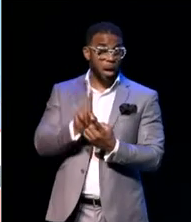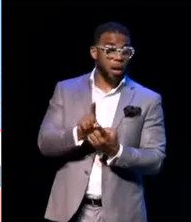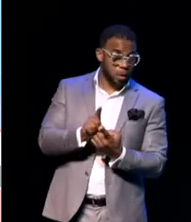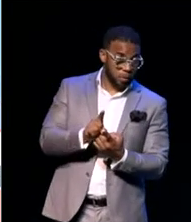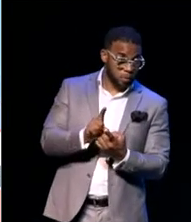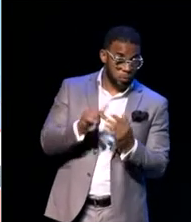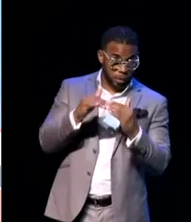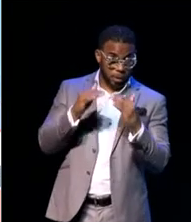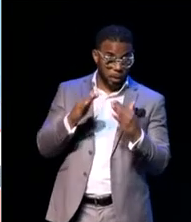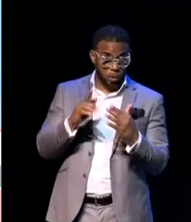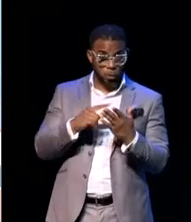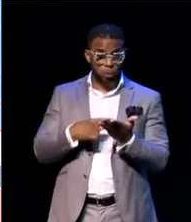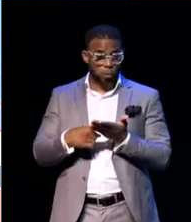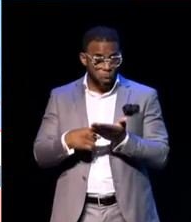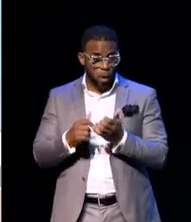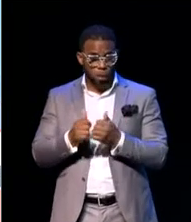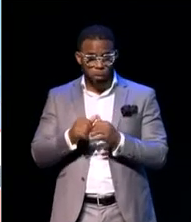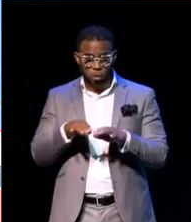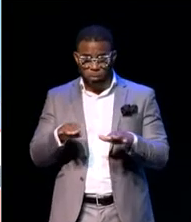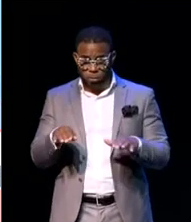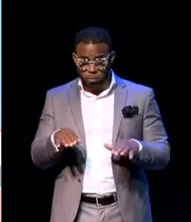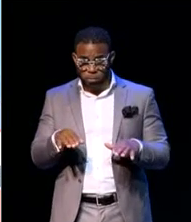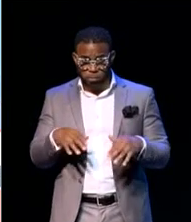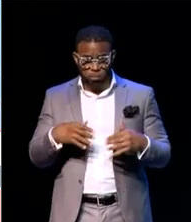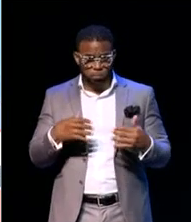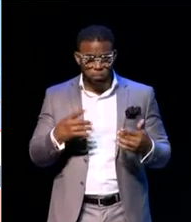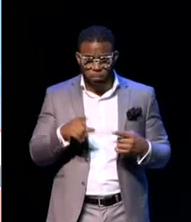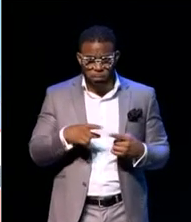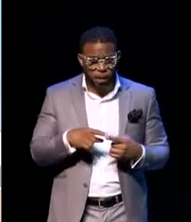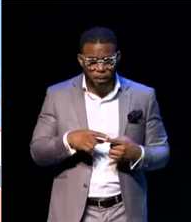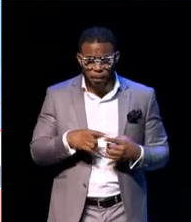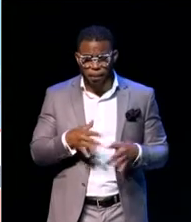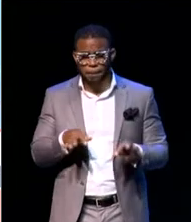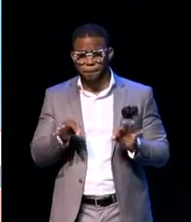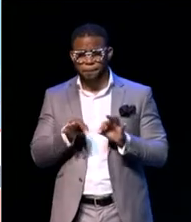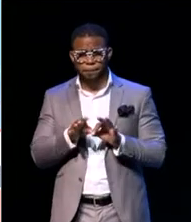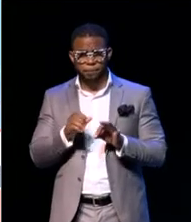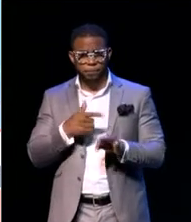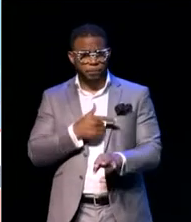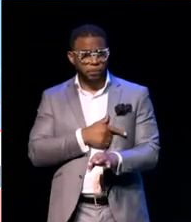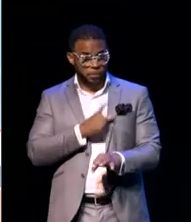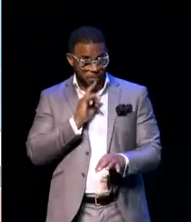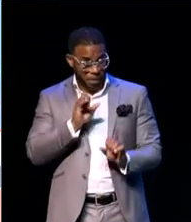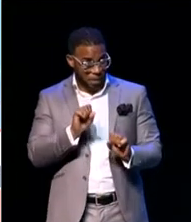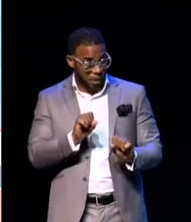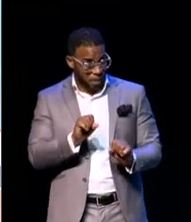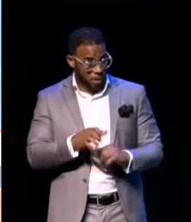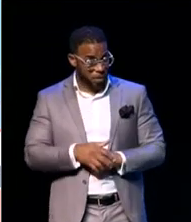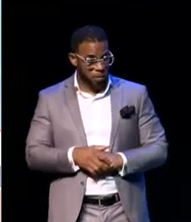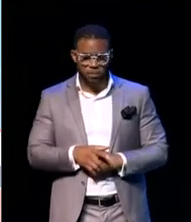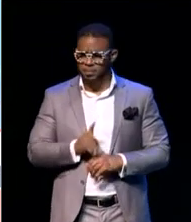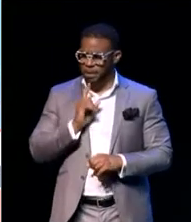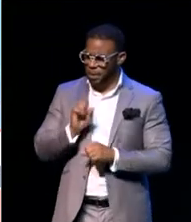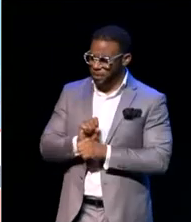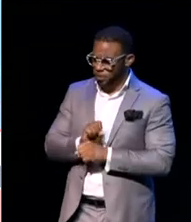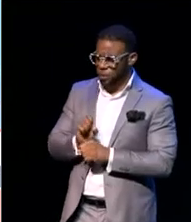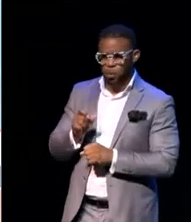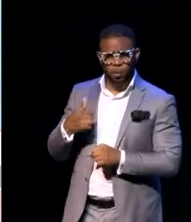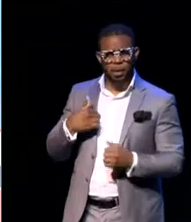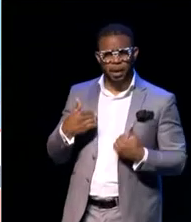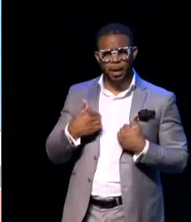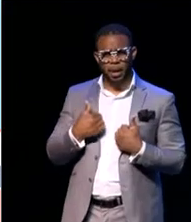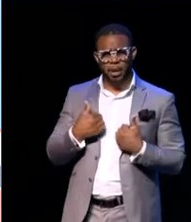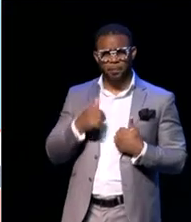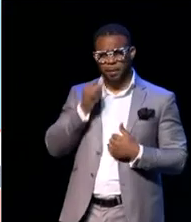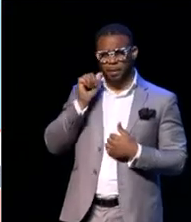to the house to talk to the children about the importance of the vaccine, is that possible? Absolutely. So we